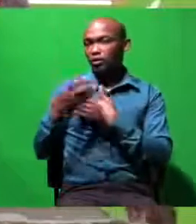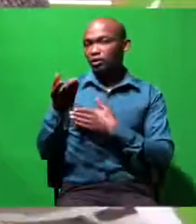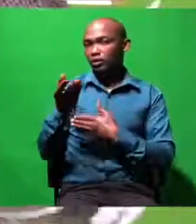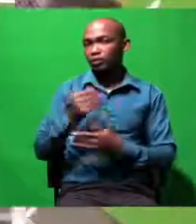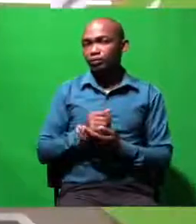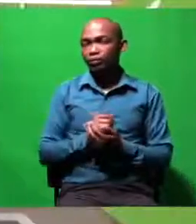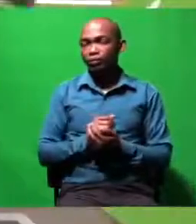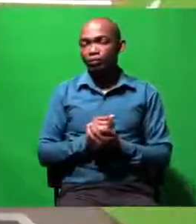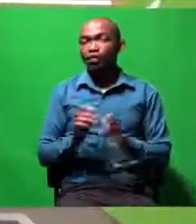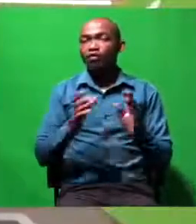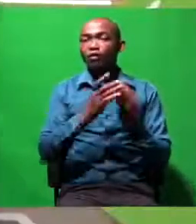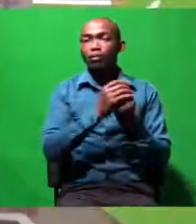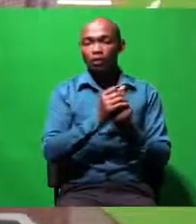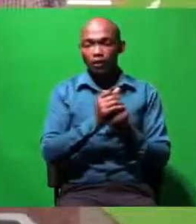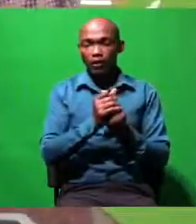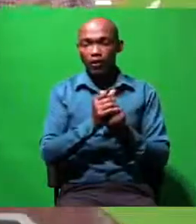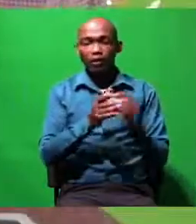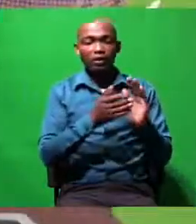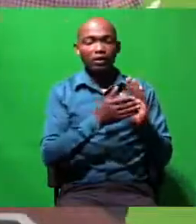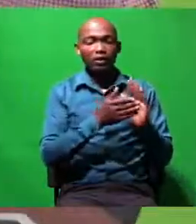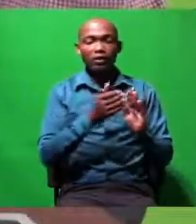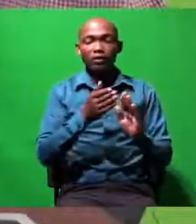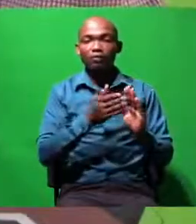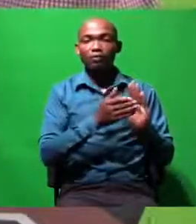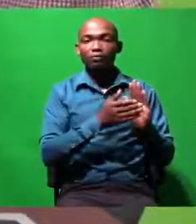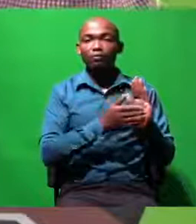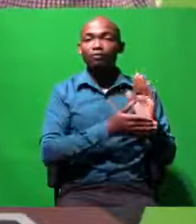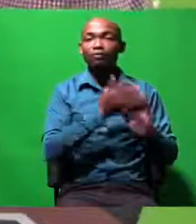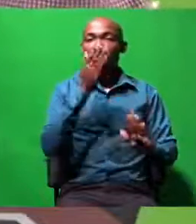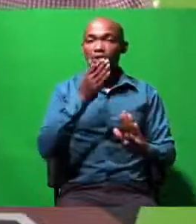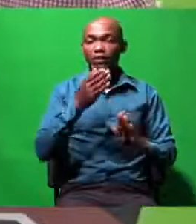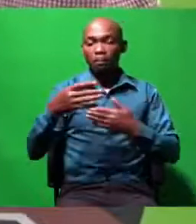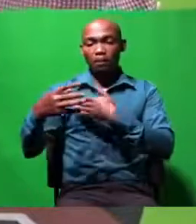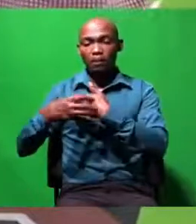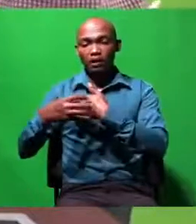So pause. The first pictures is this.